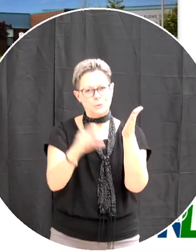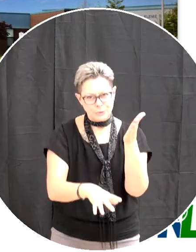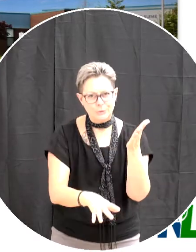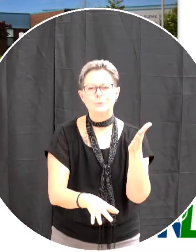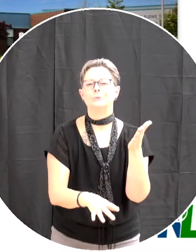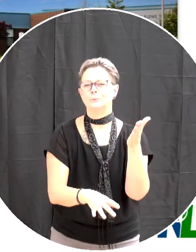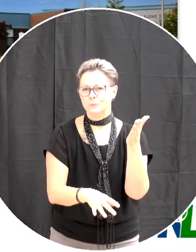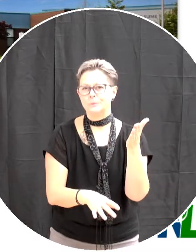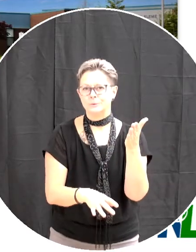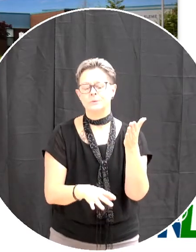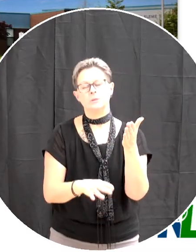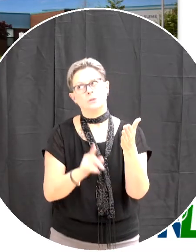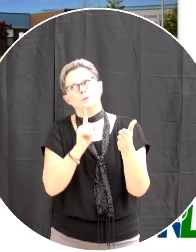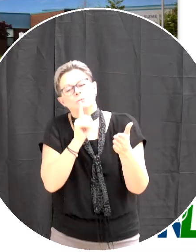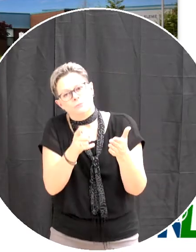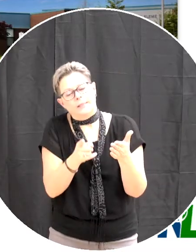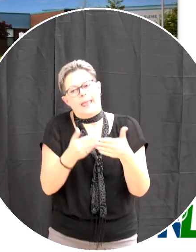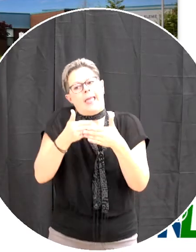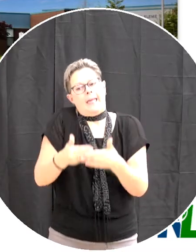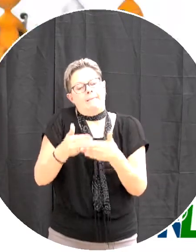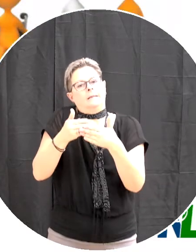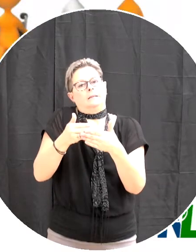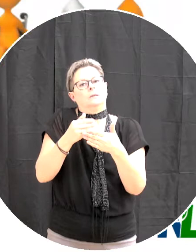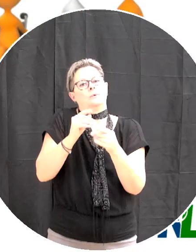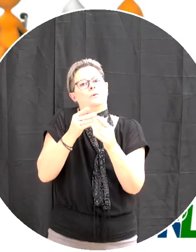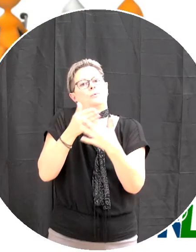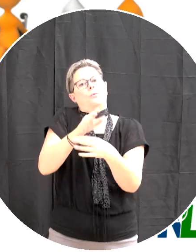in light of the COVID-19 pandemic.